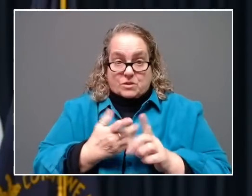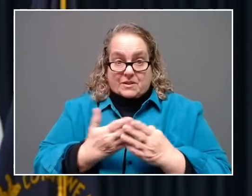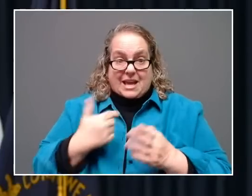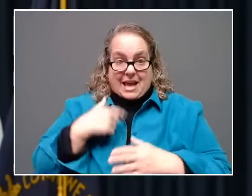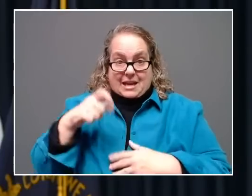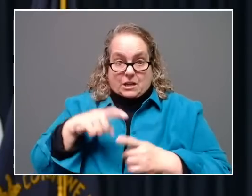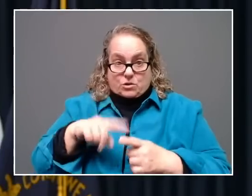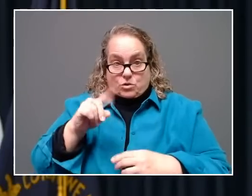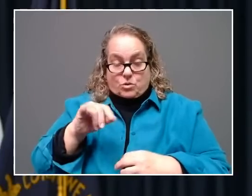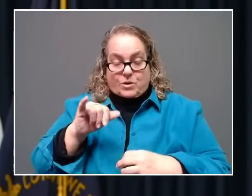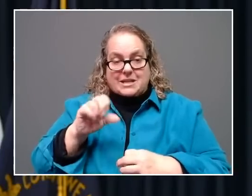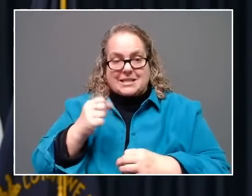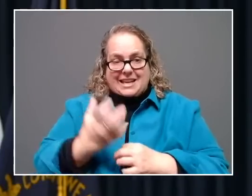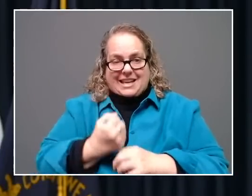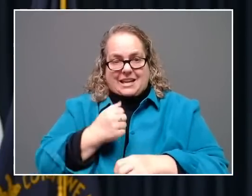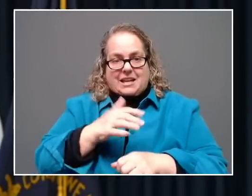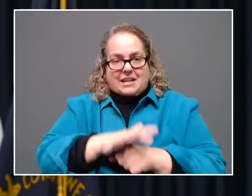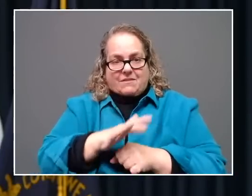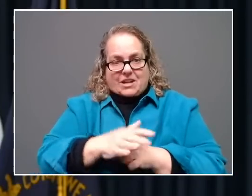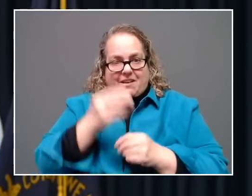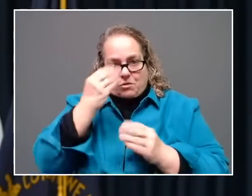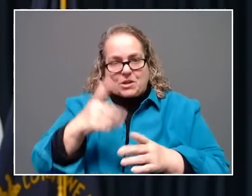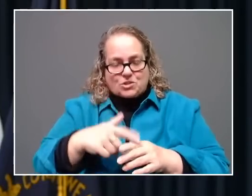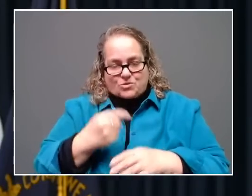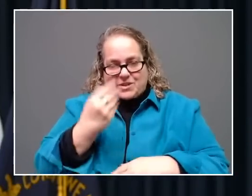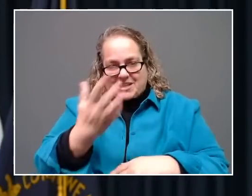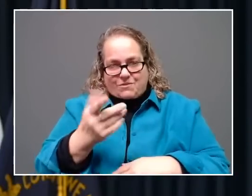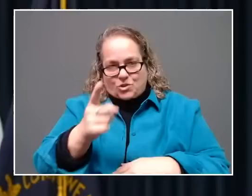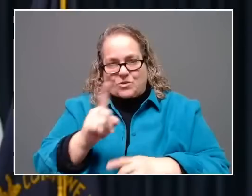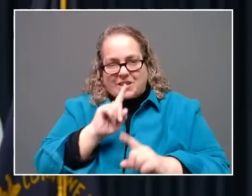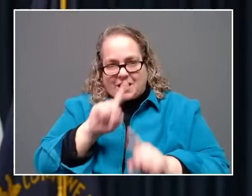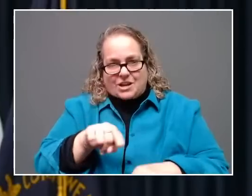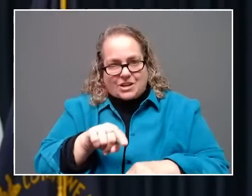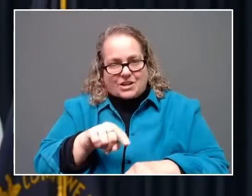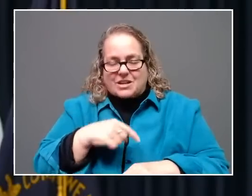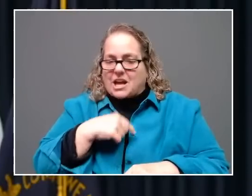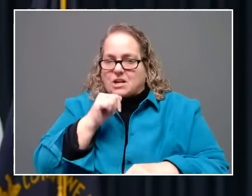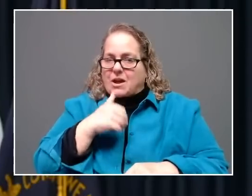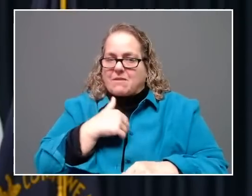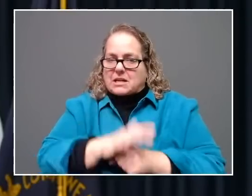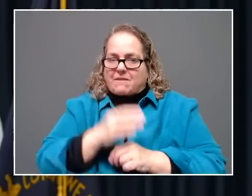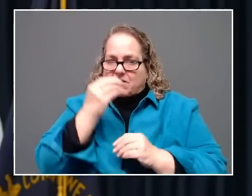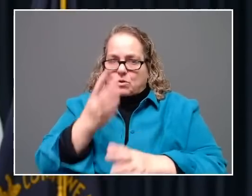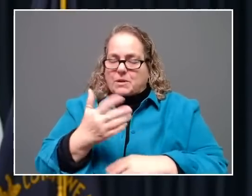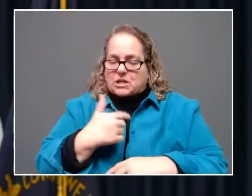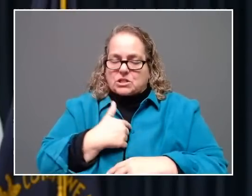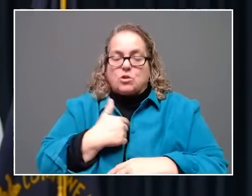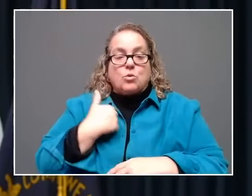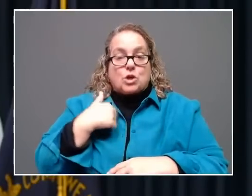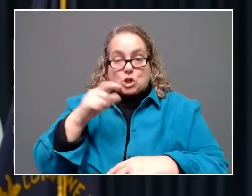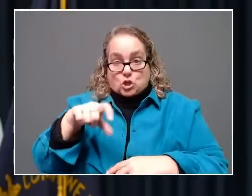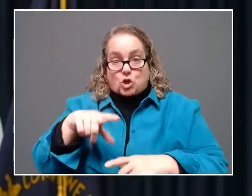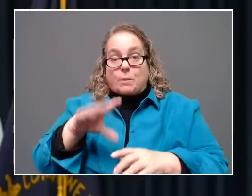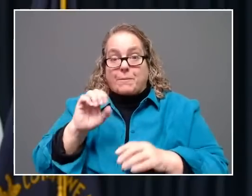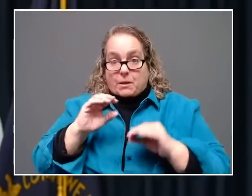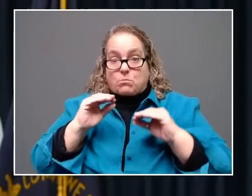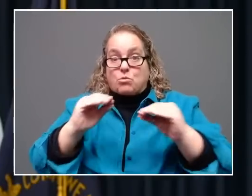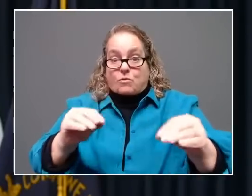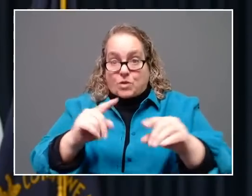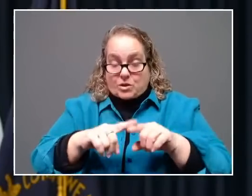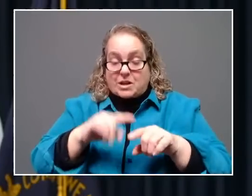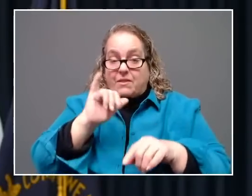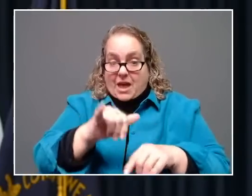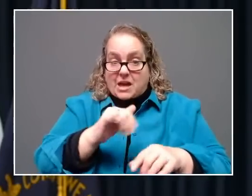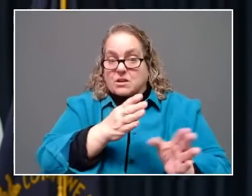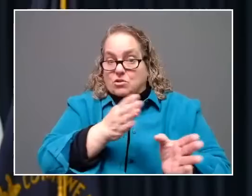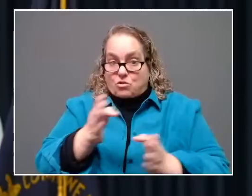get sufficient information to give you the right answer. We certainly should be moving in that direction,